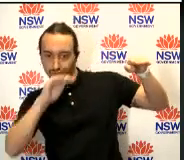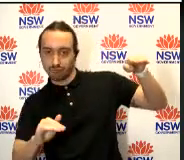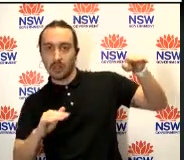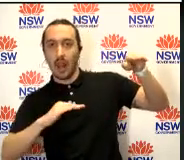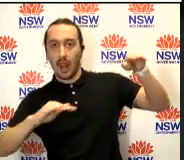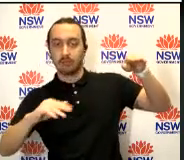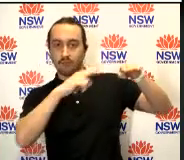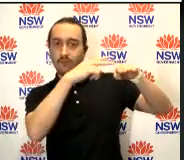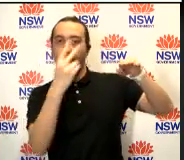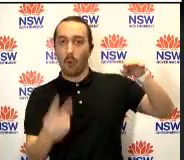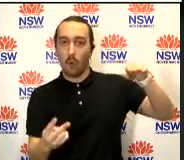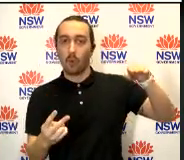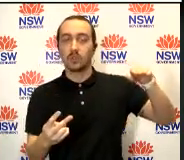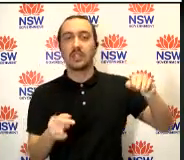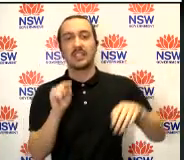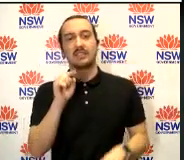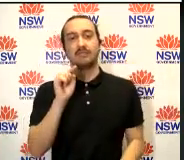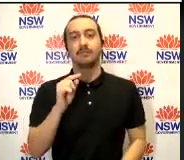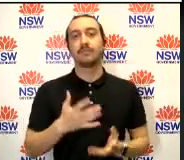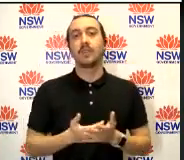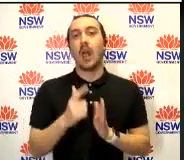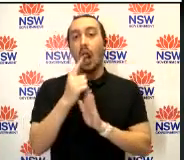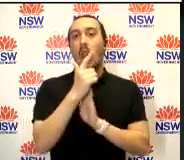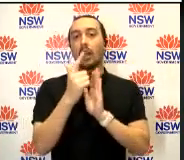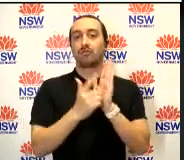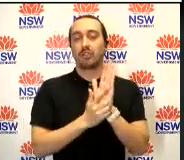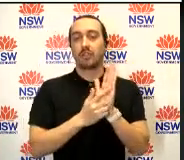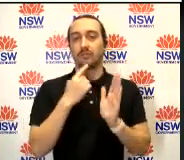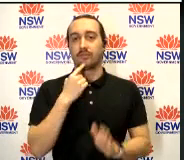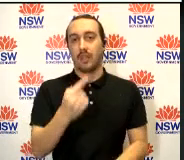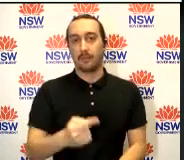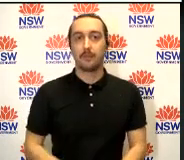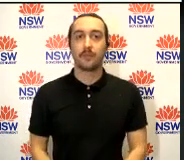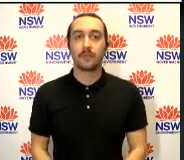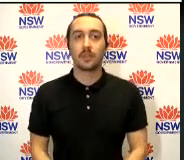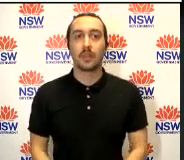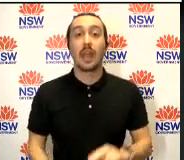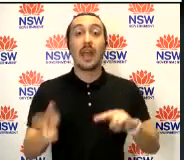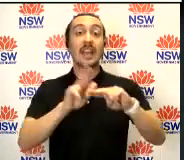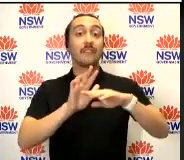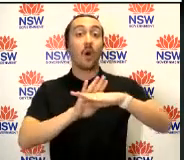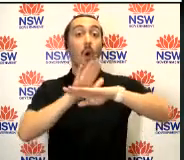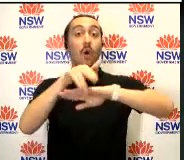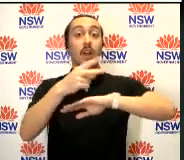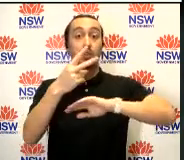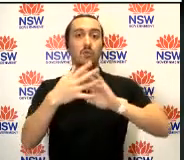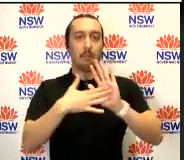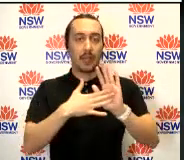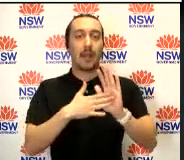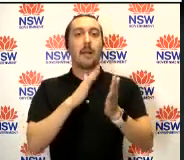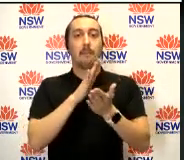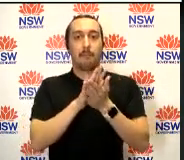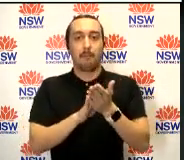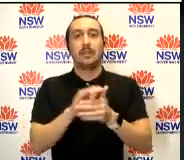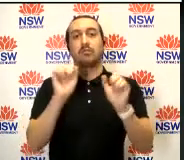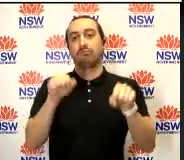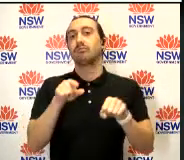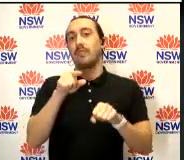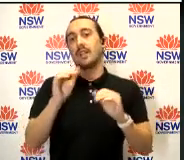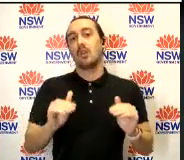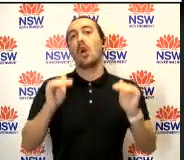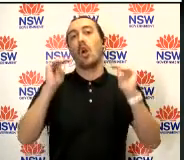in legislation is in reference to activities conducted at a height greater than 2 metres, classifying the task as high-risk construction